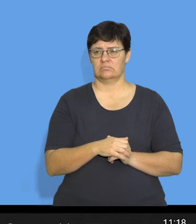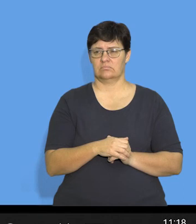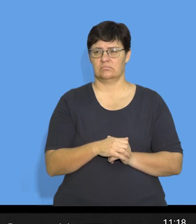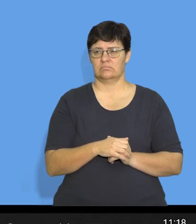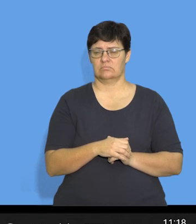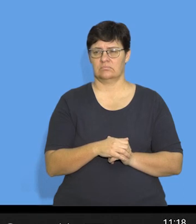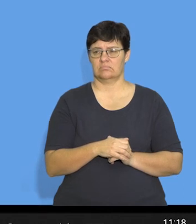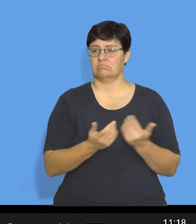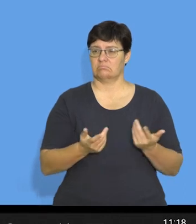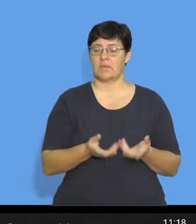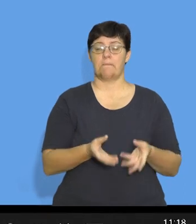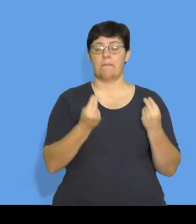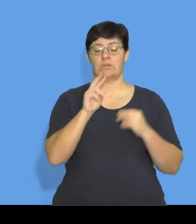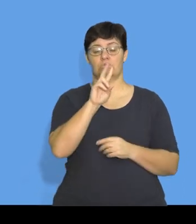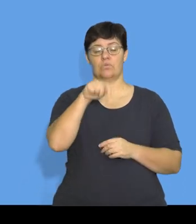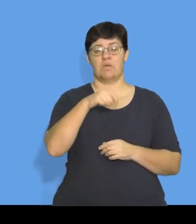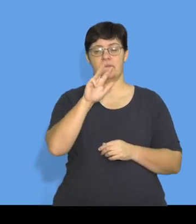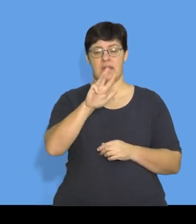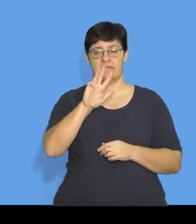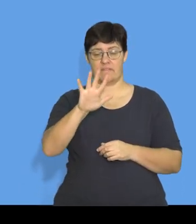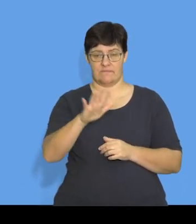And we get 2,95.